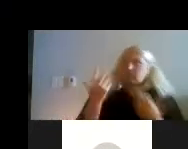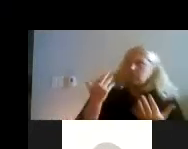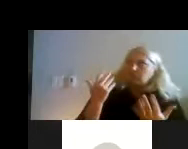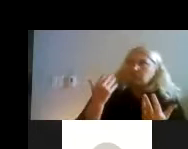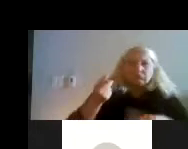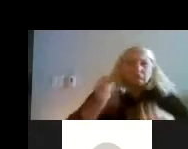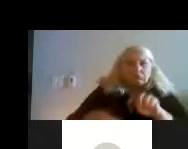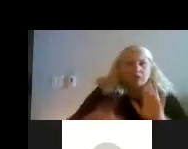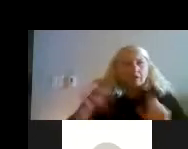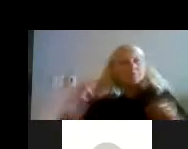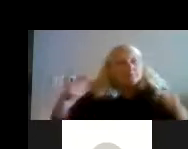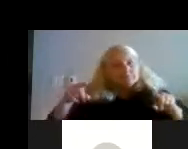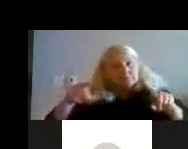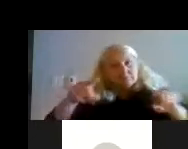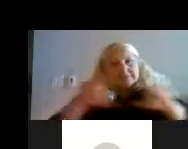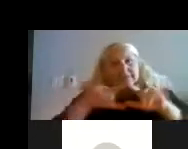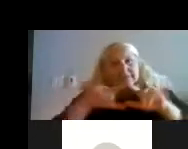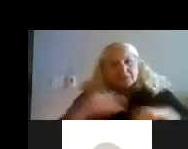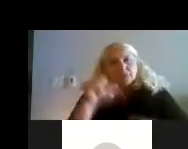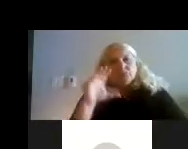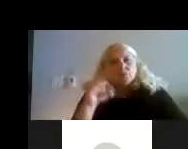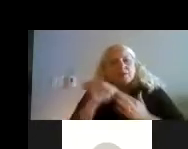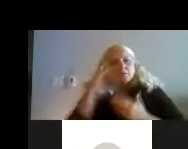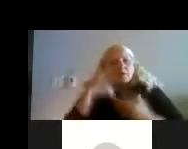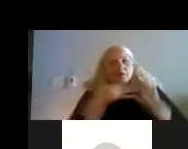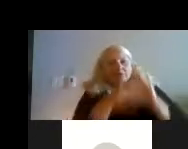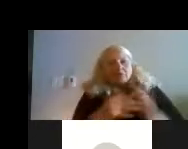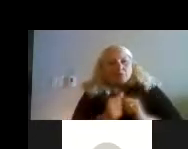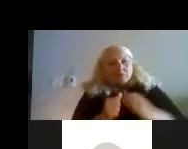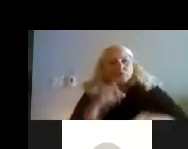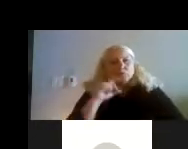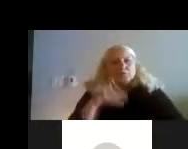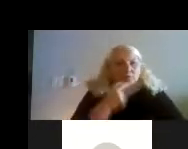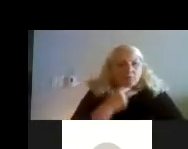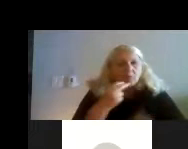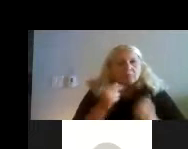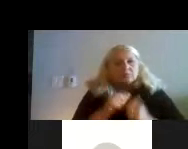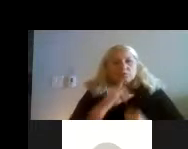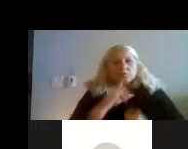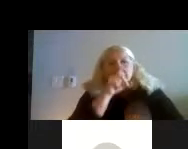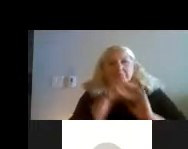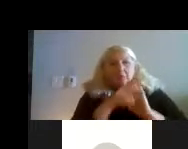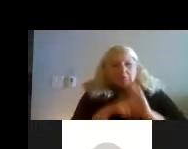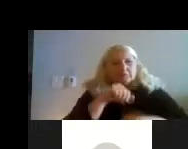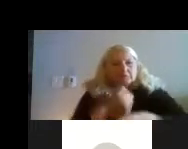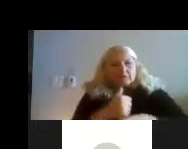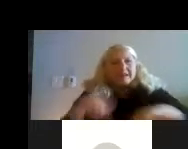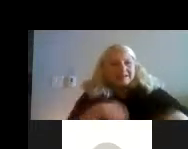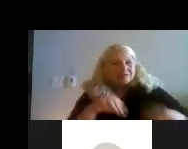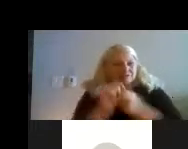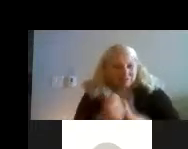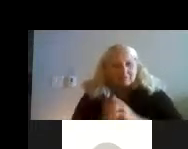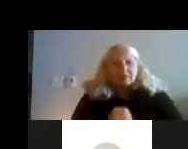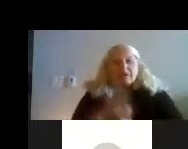this to real action and change. All of this work has to be built upon equitable